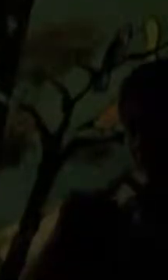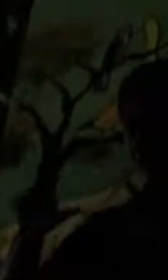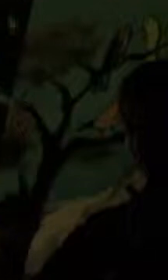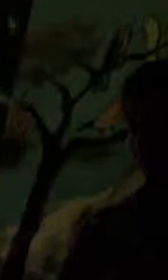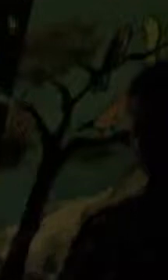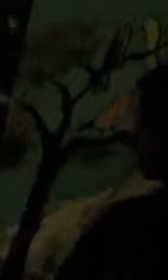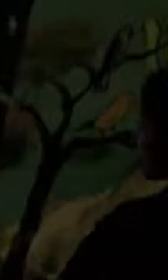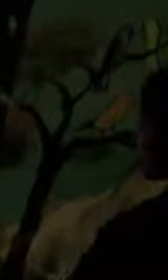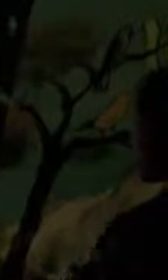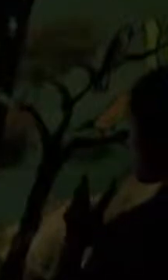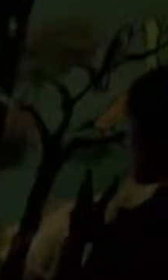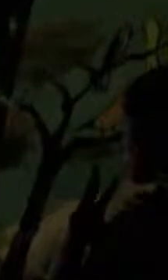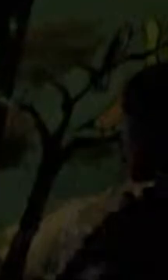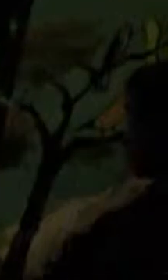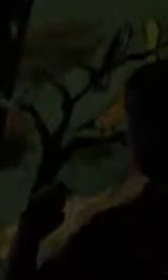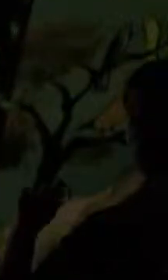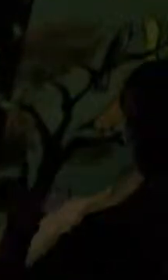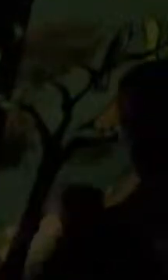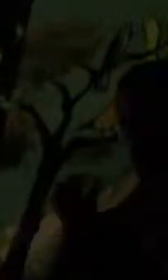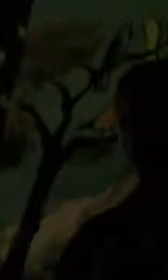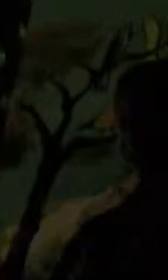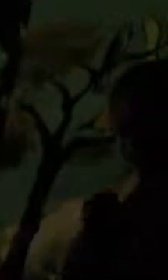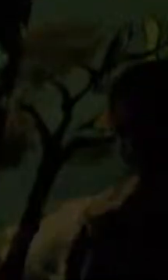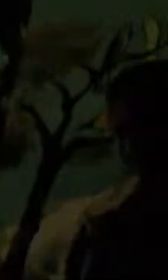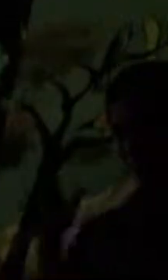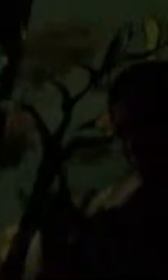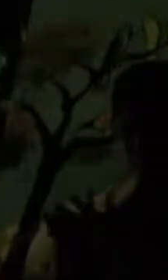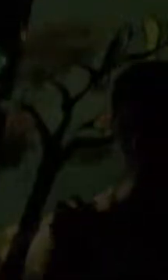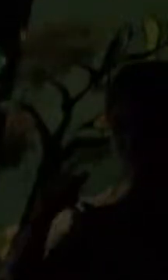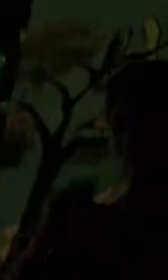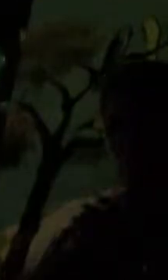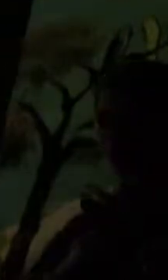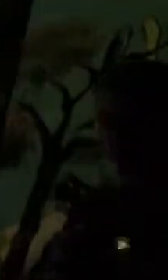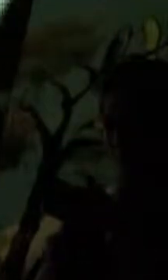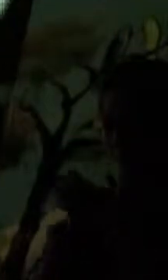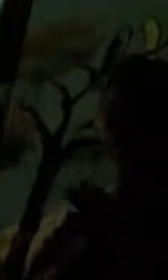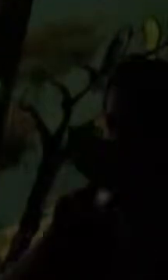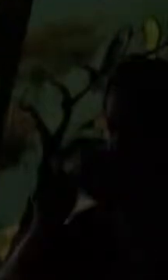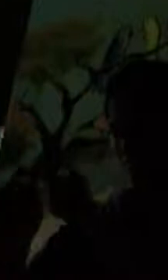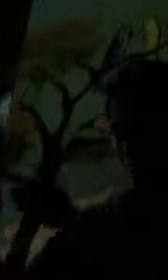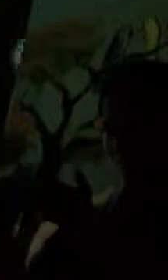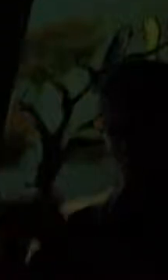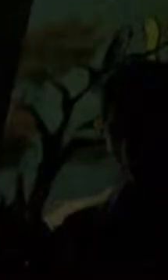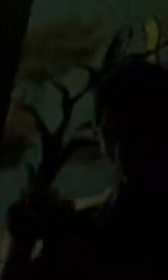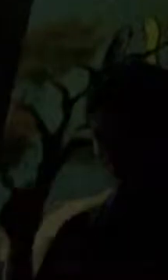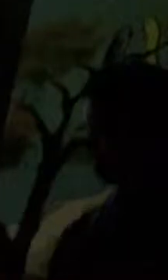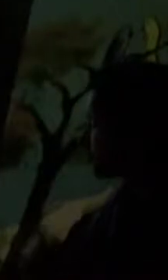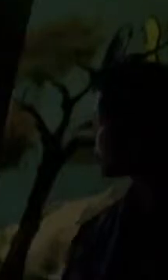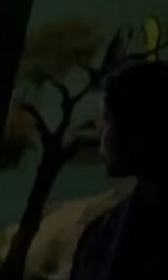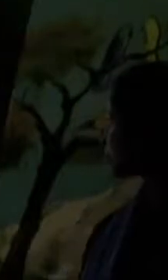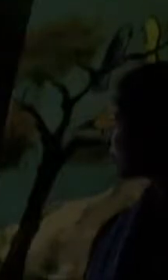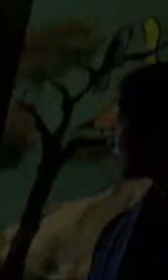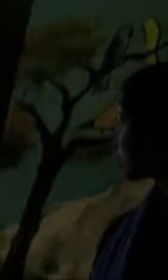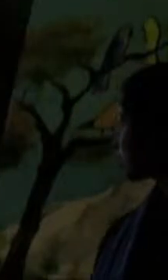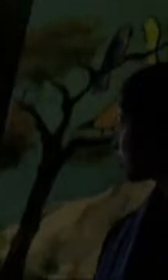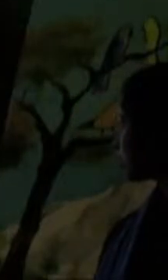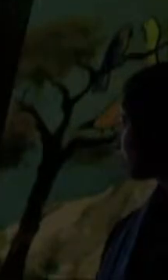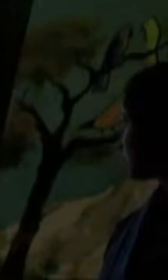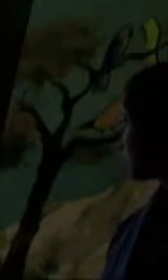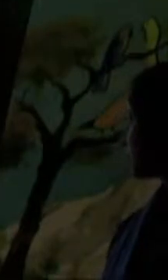go to the field, go for home base, teach the child according to the need. We spread the project through